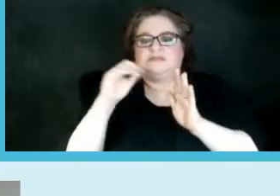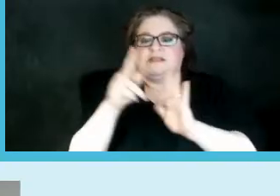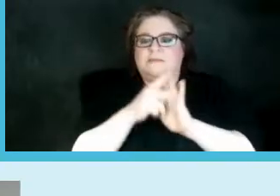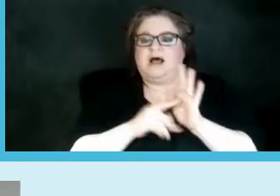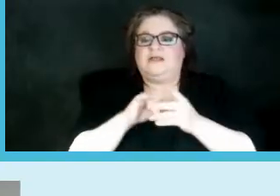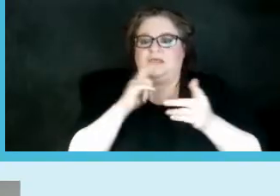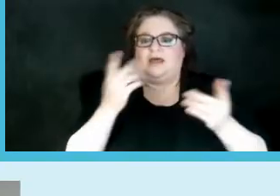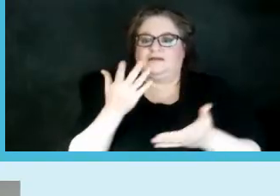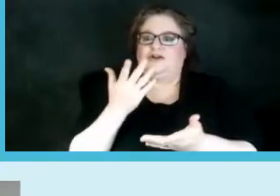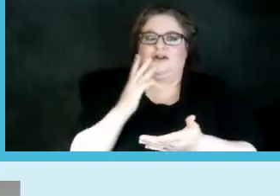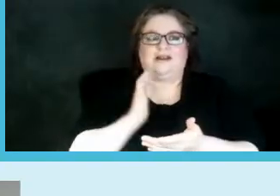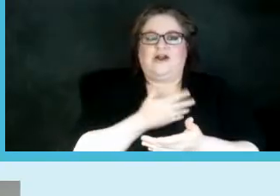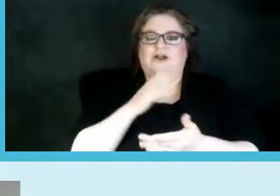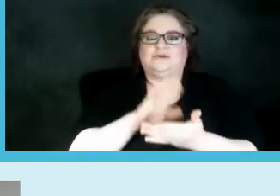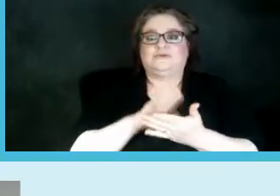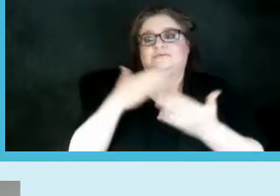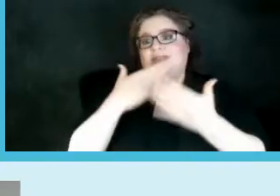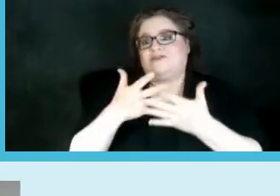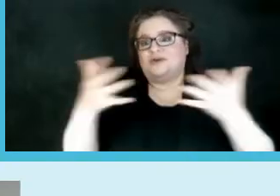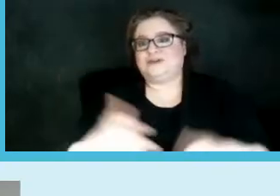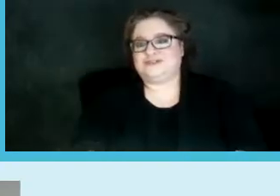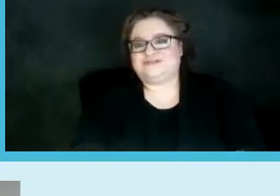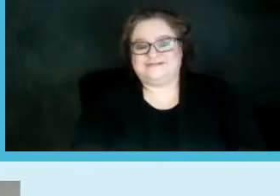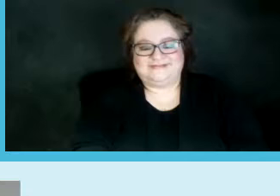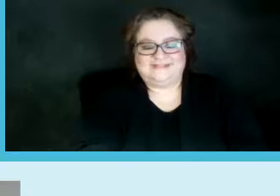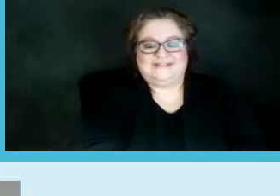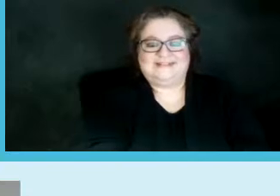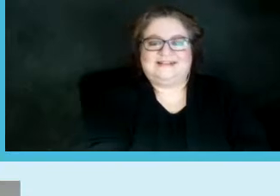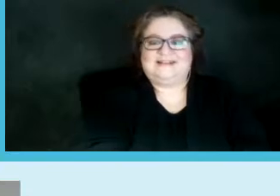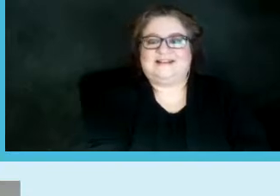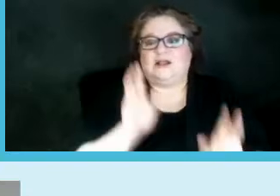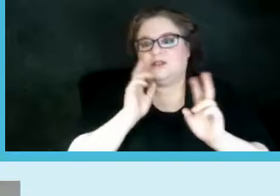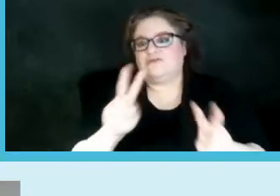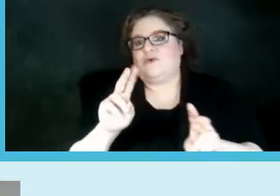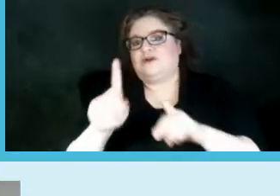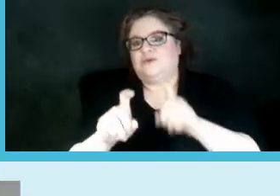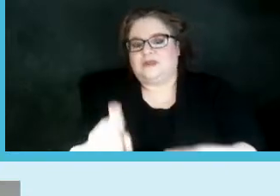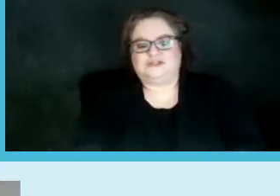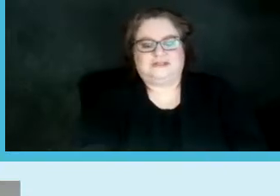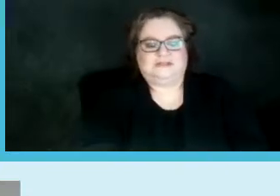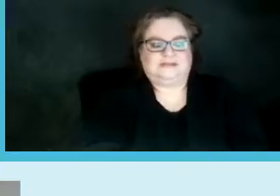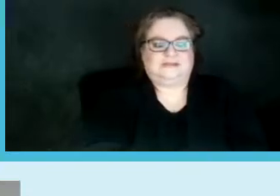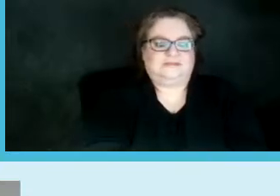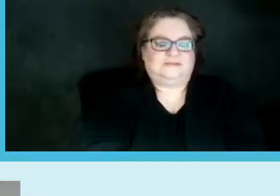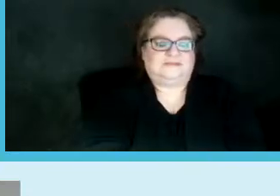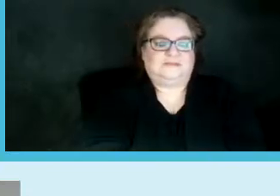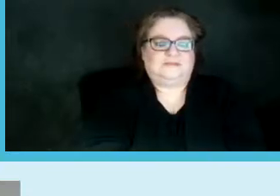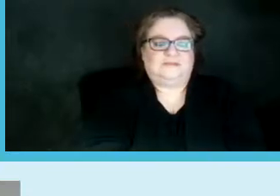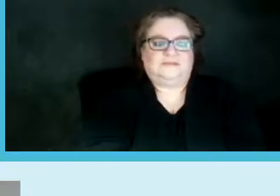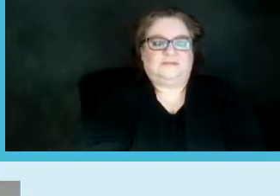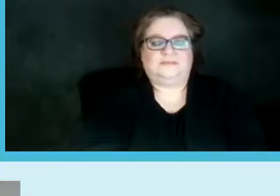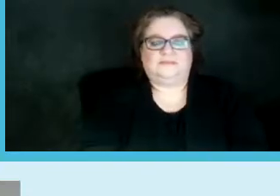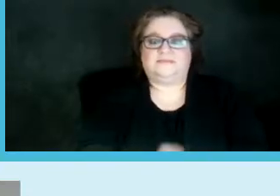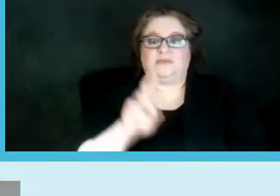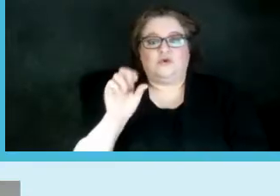at our school. So thanks very much. Look forward to your questions. Our next panelist, Rem,